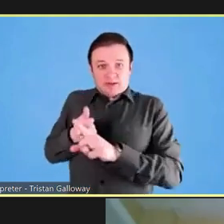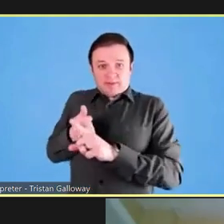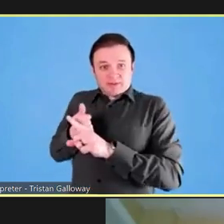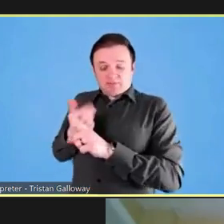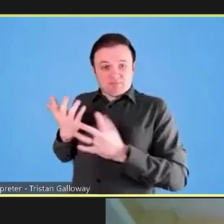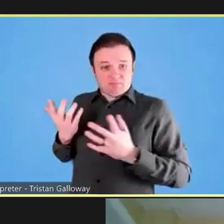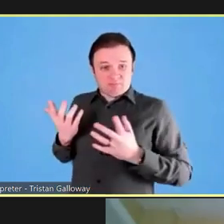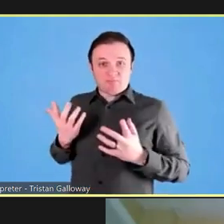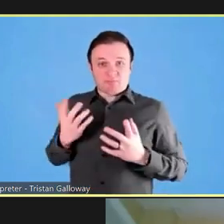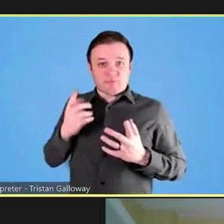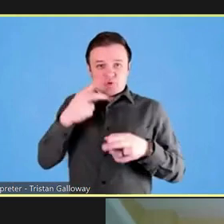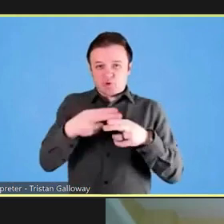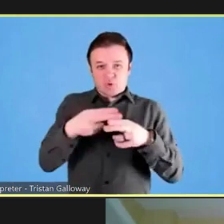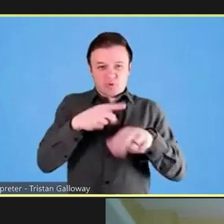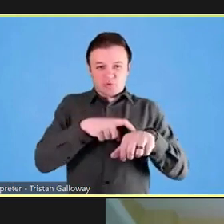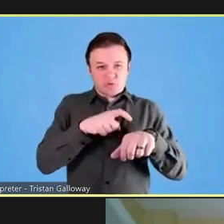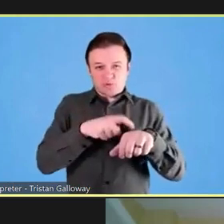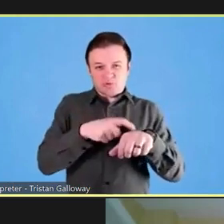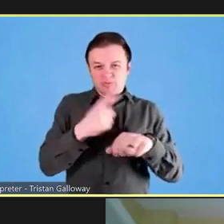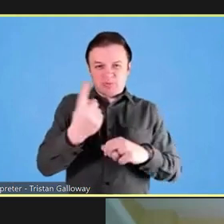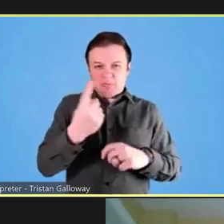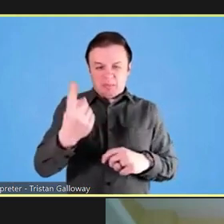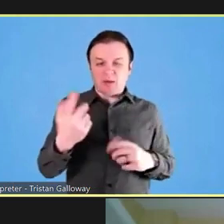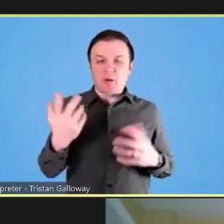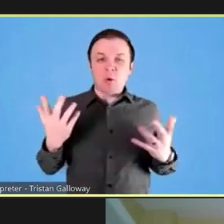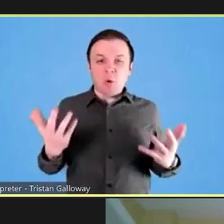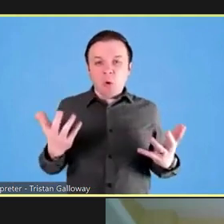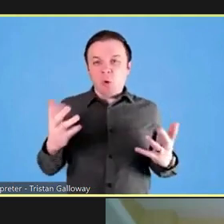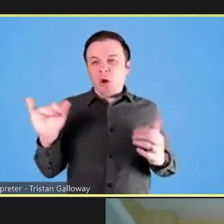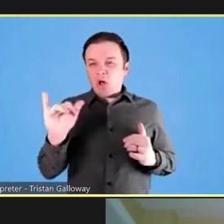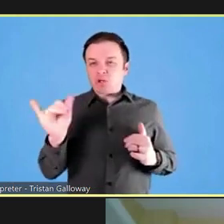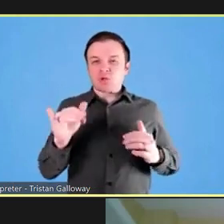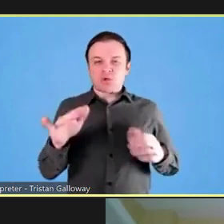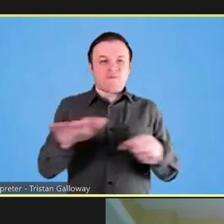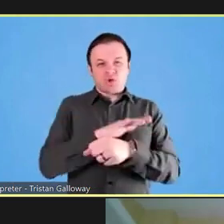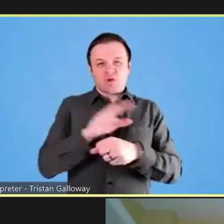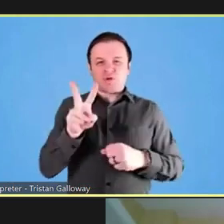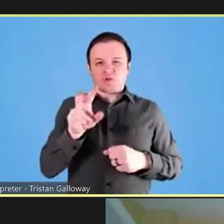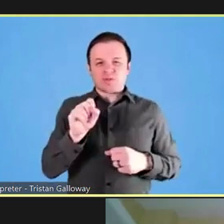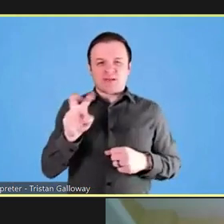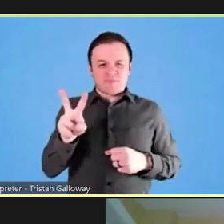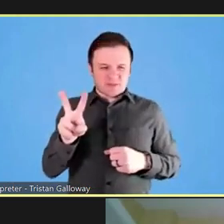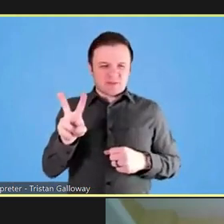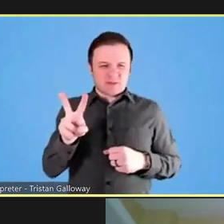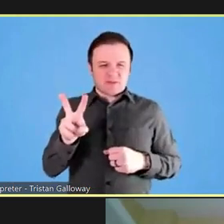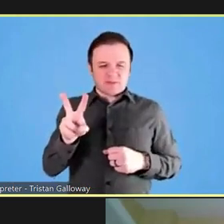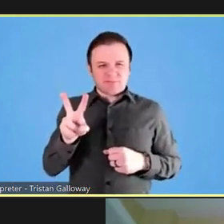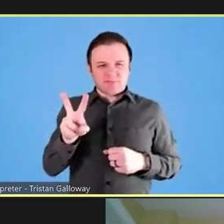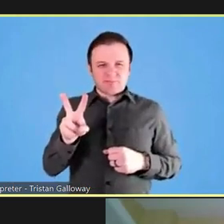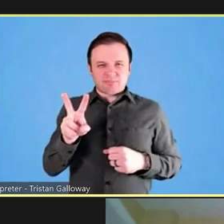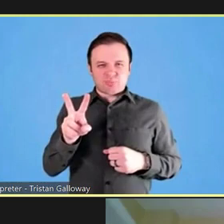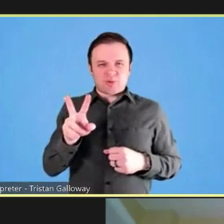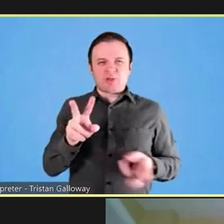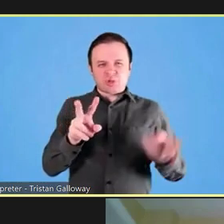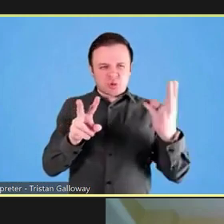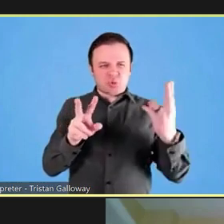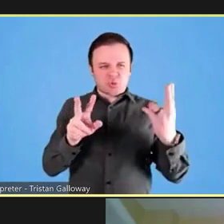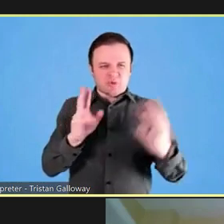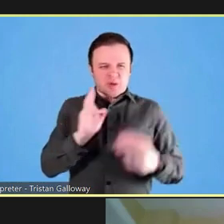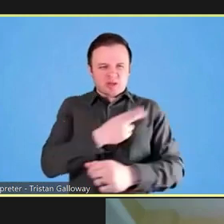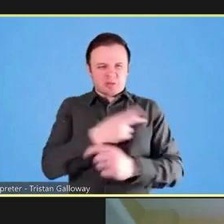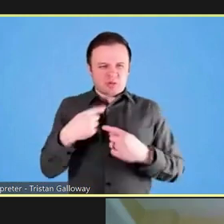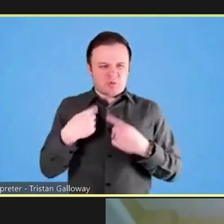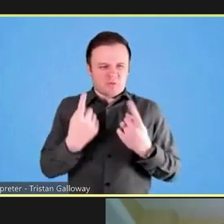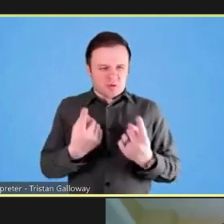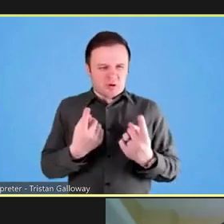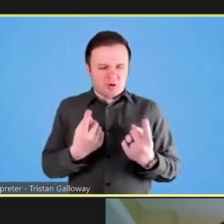very short-term item, as well as doing the full virtual site visit with about 2 of our hospitals so far. And our